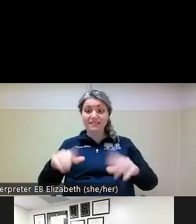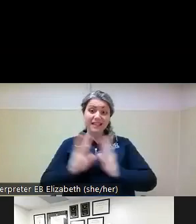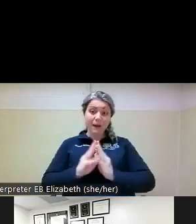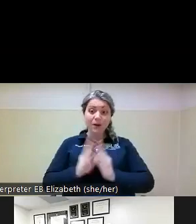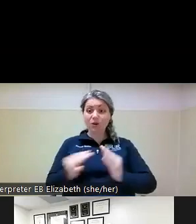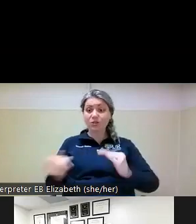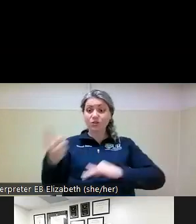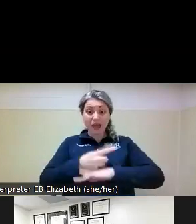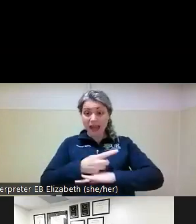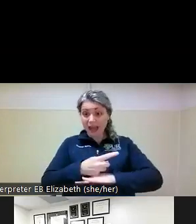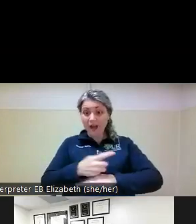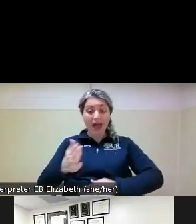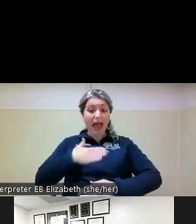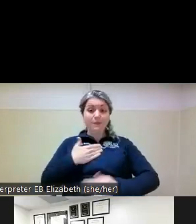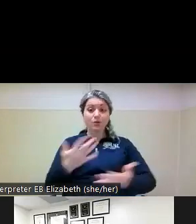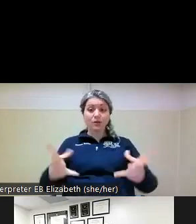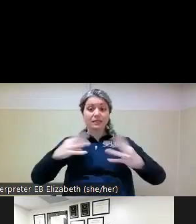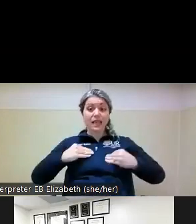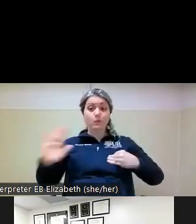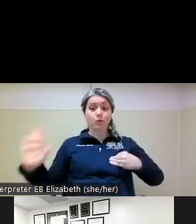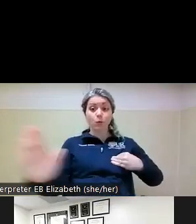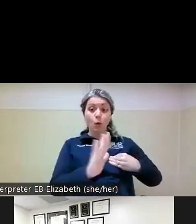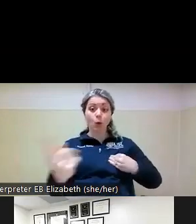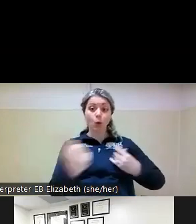and we're happy to take any questions.